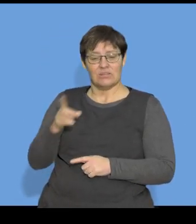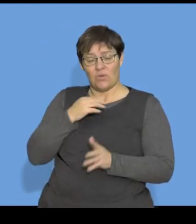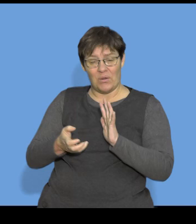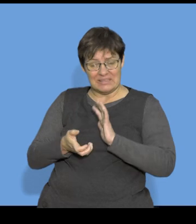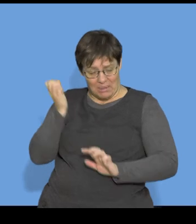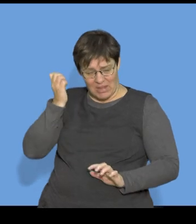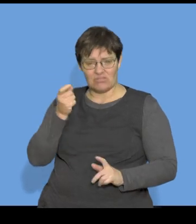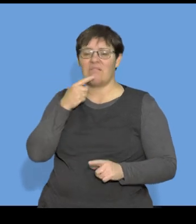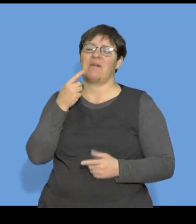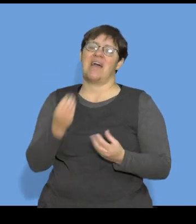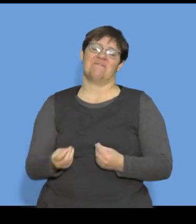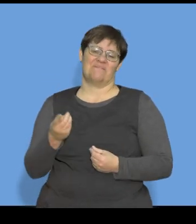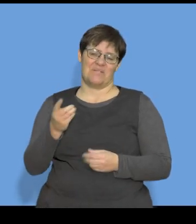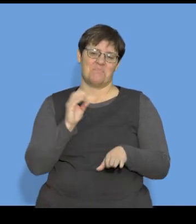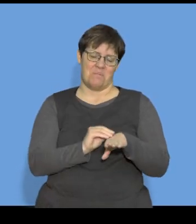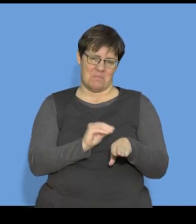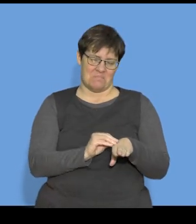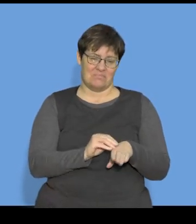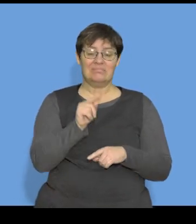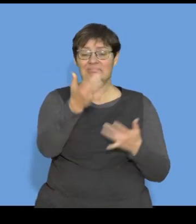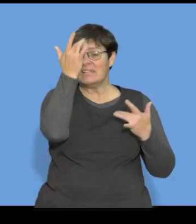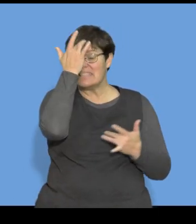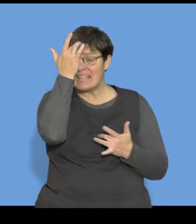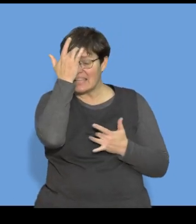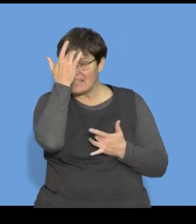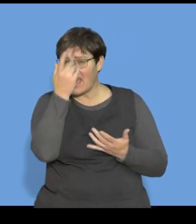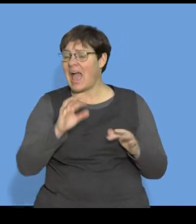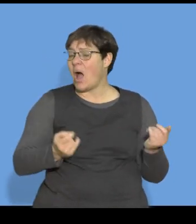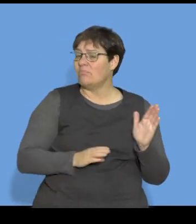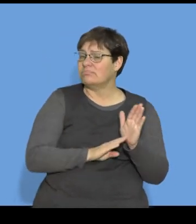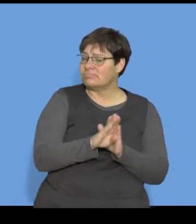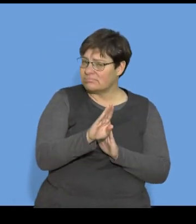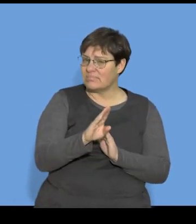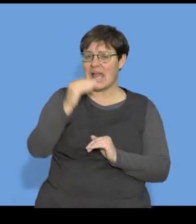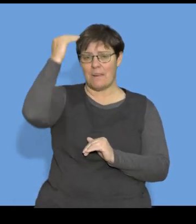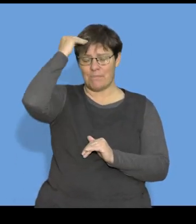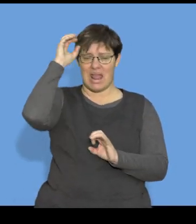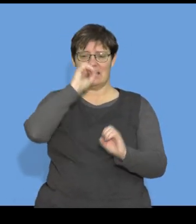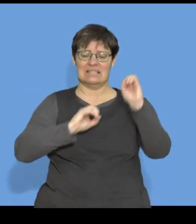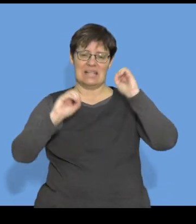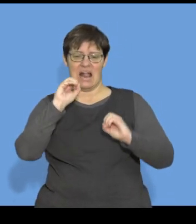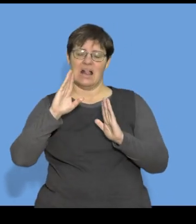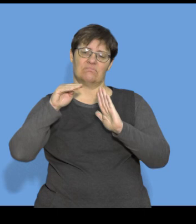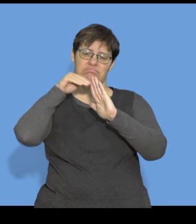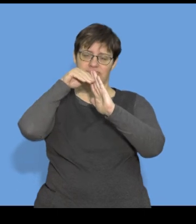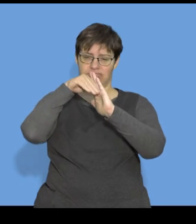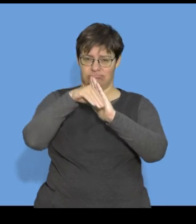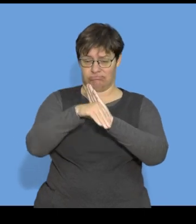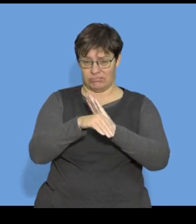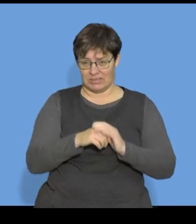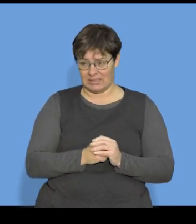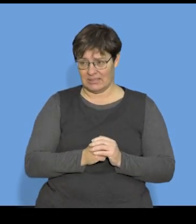the brain. So we say Alzheimer's disease, progressed brain cell. It's